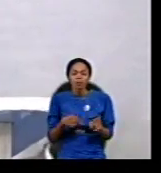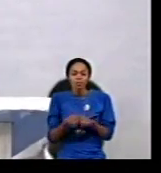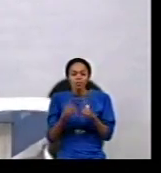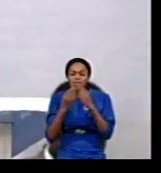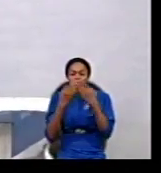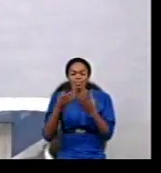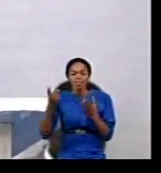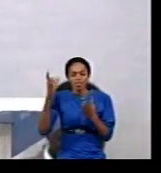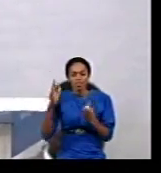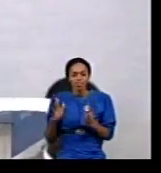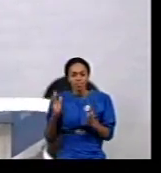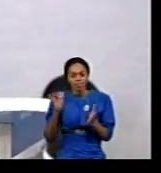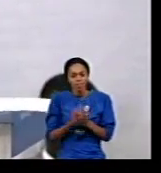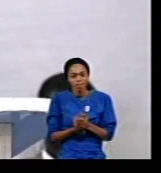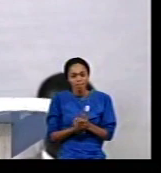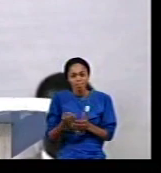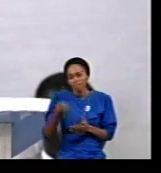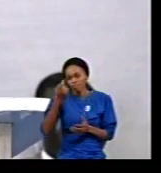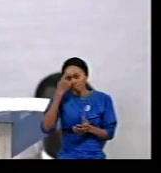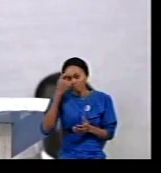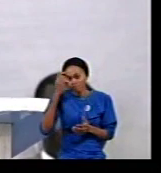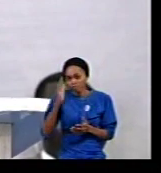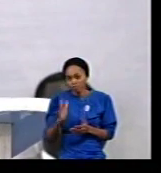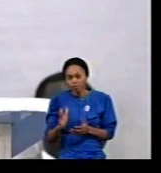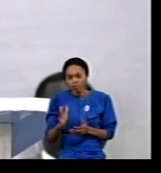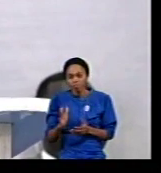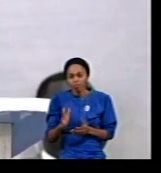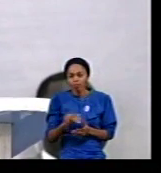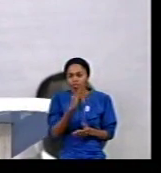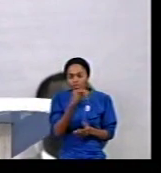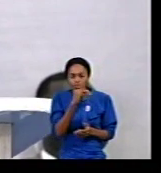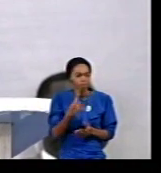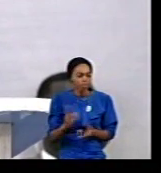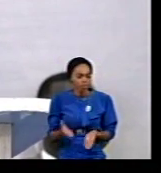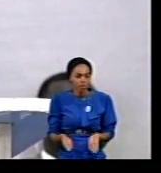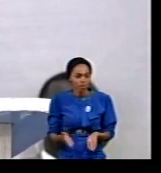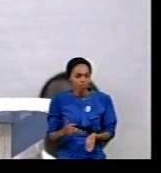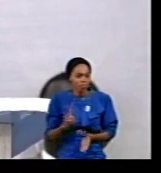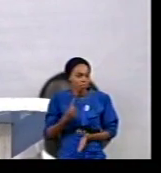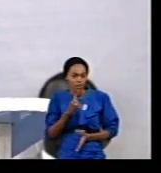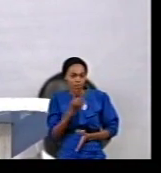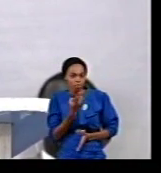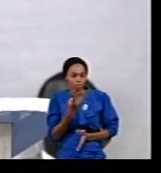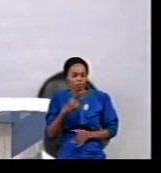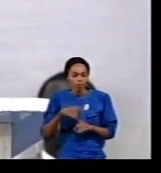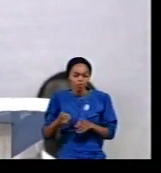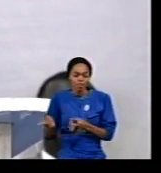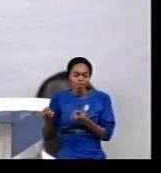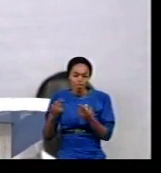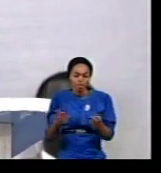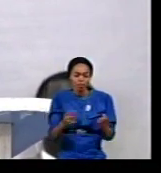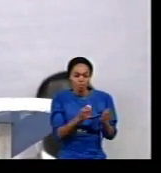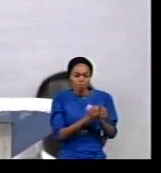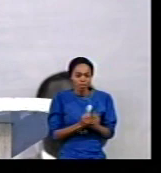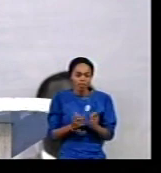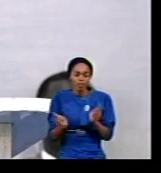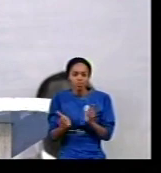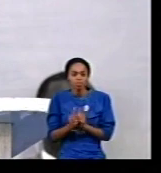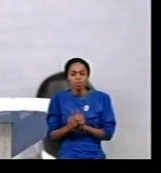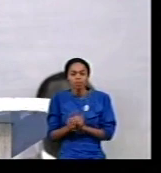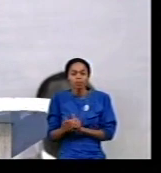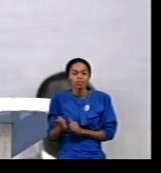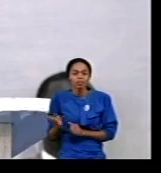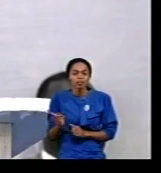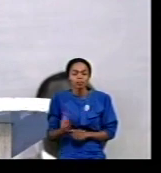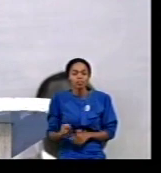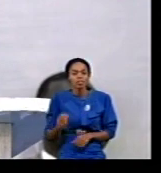We need to test the them. You not test just them by here, the but word of the Lord to the New the Testament entourage. Believers. We welcome for example, you in the name of our Lord Jesus Moses, Christ.